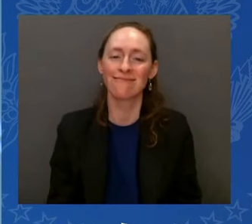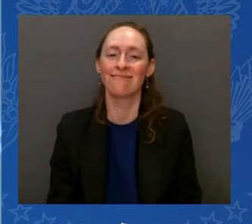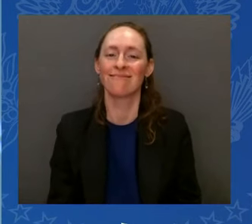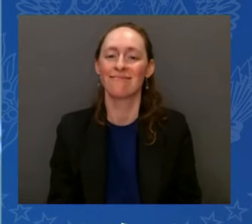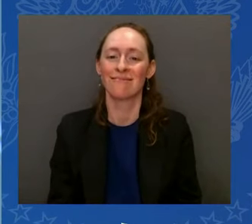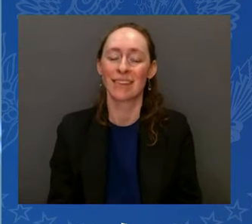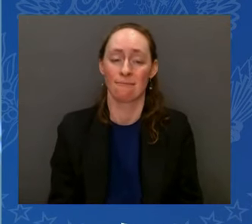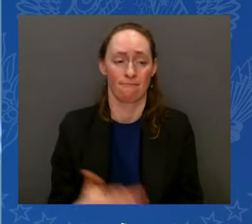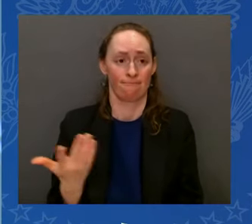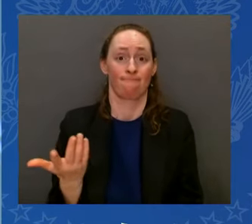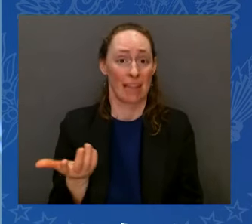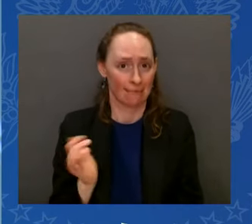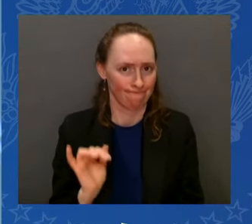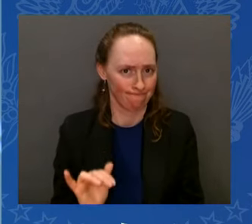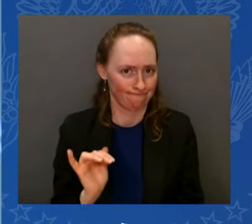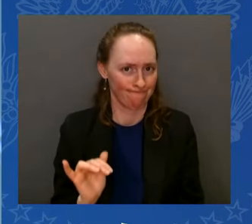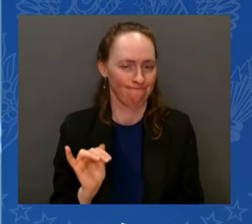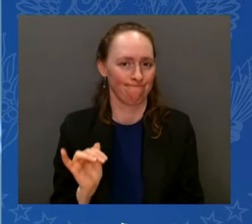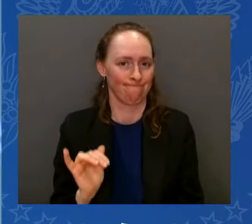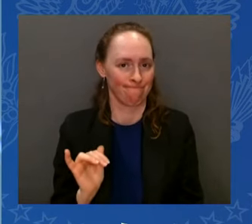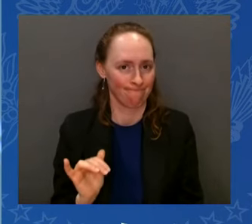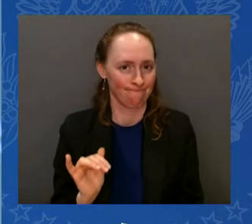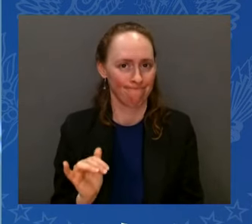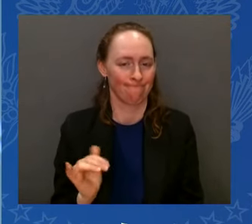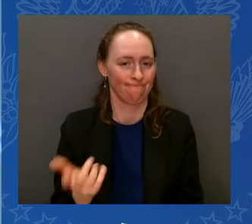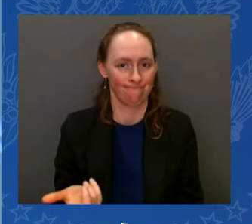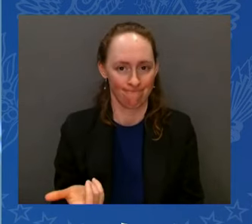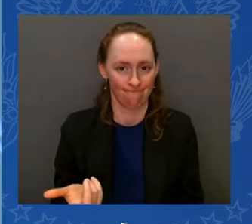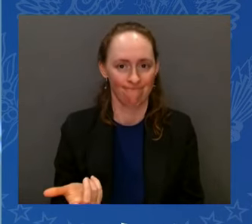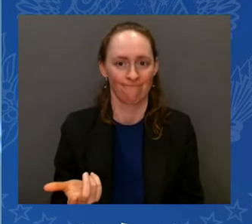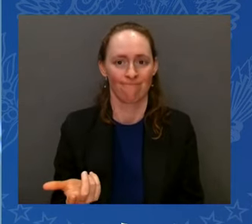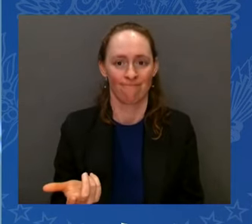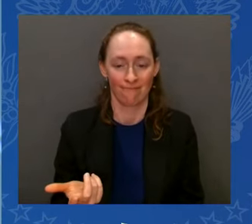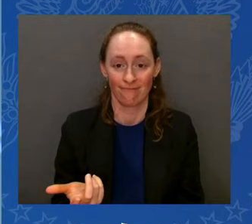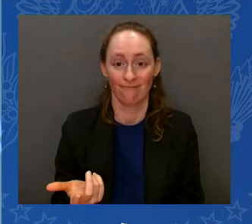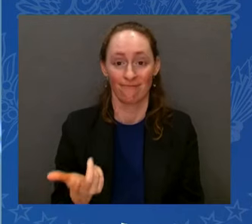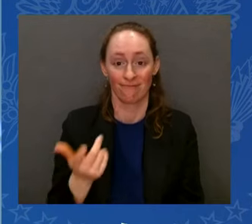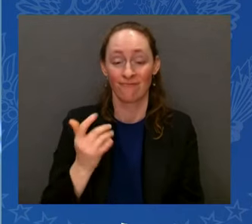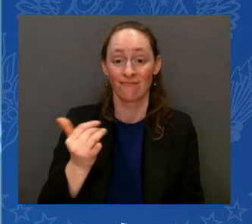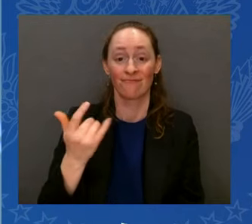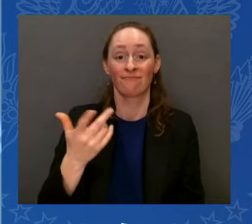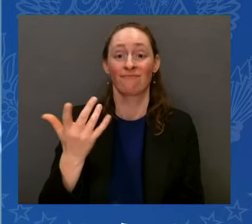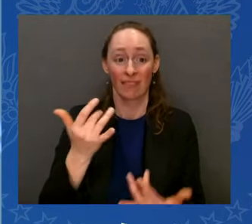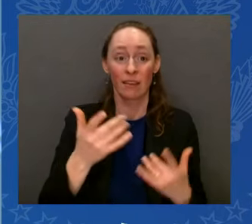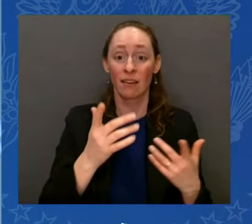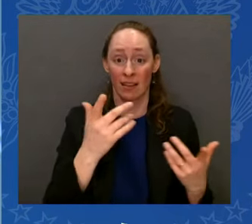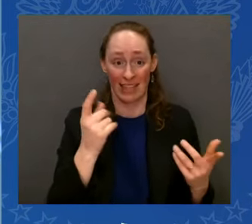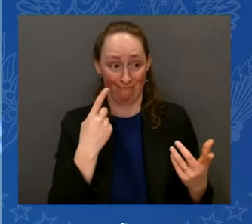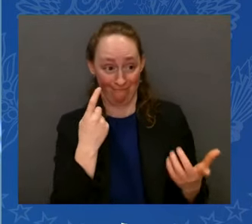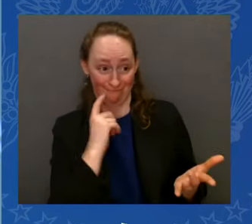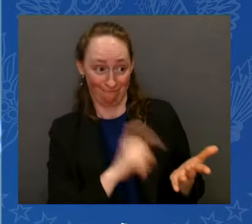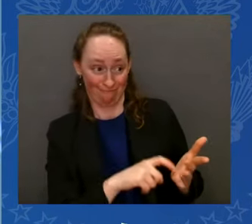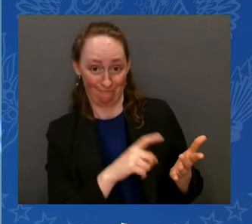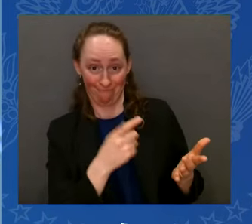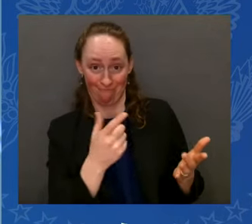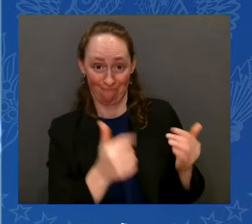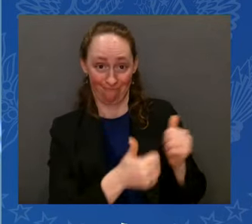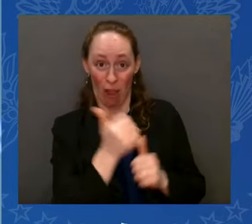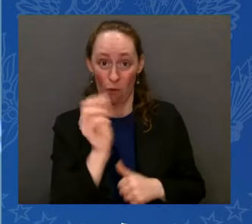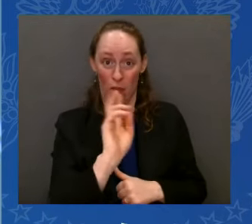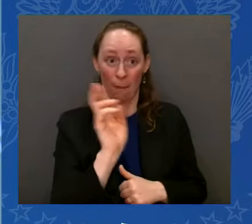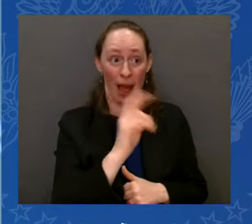in Congress have offered so far, just so far now, legislation, they would add